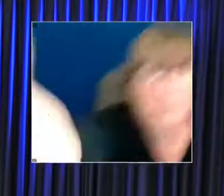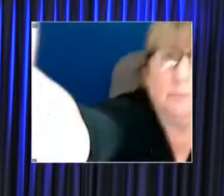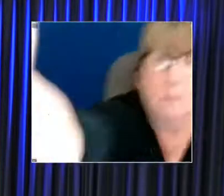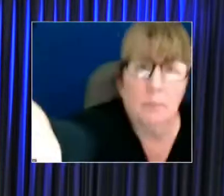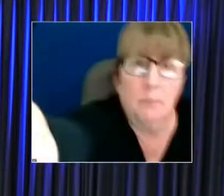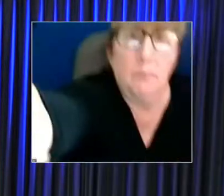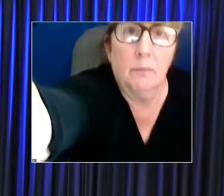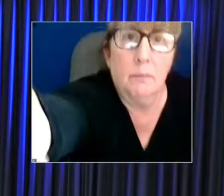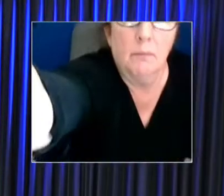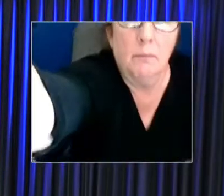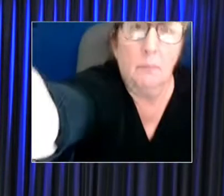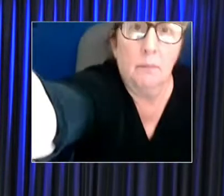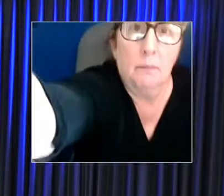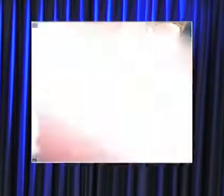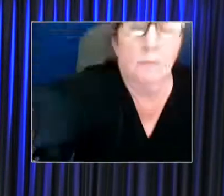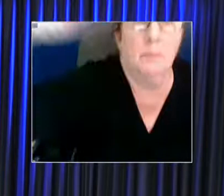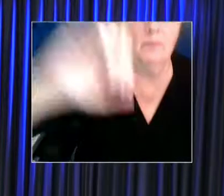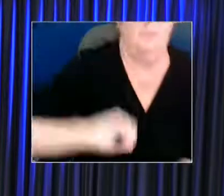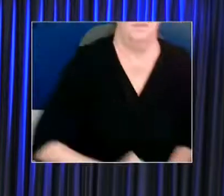Okay, give me 1 second.